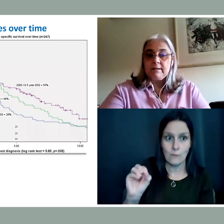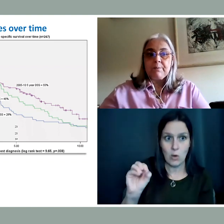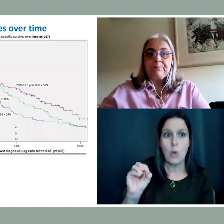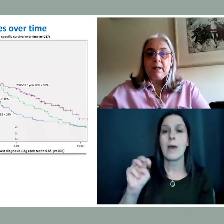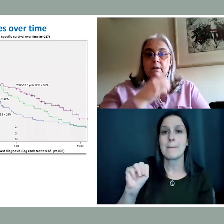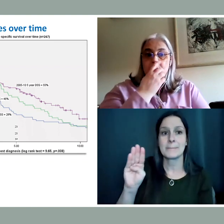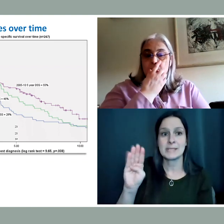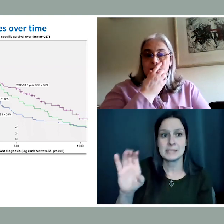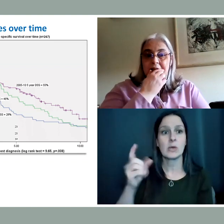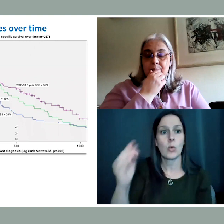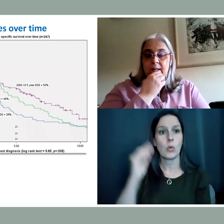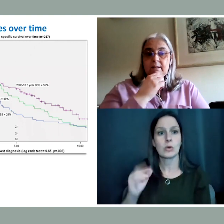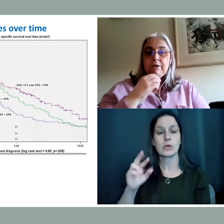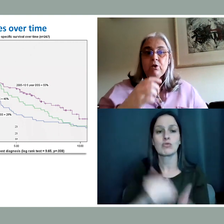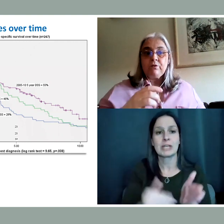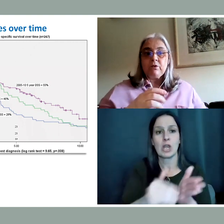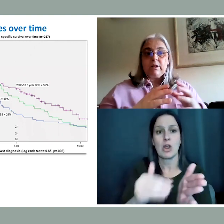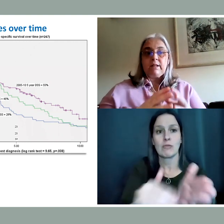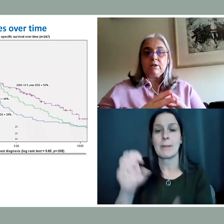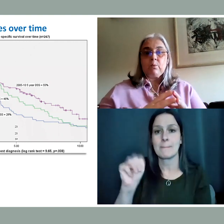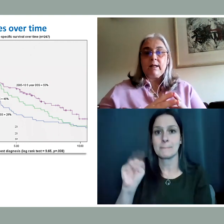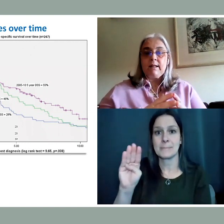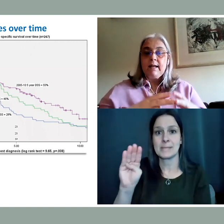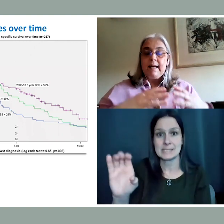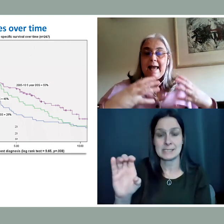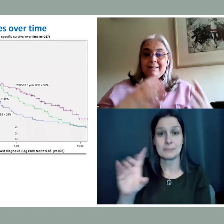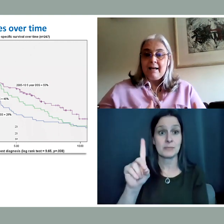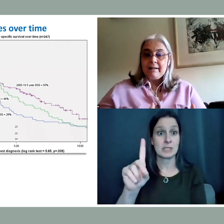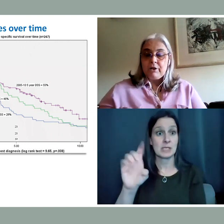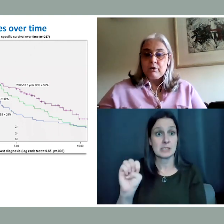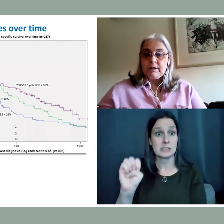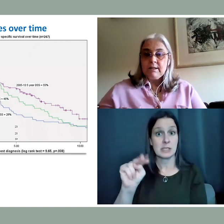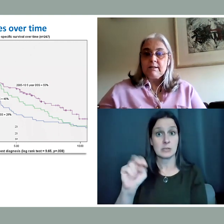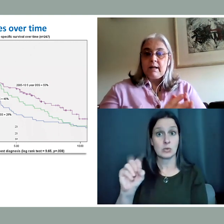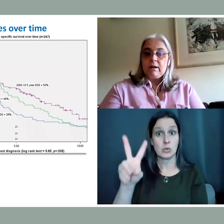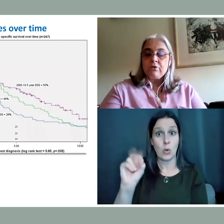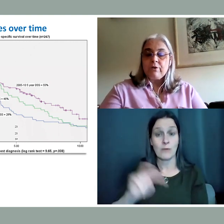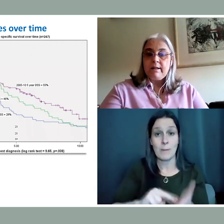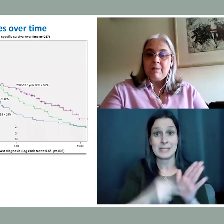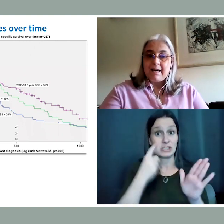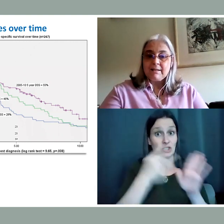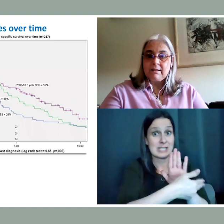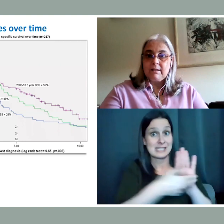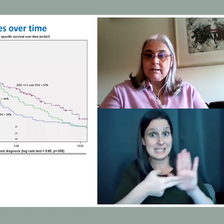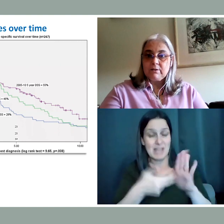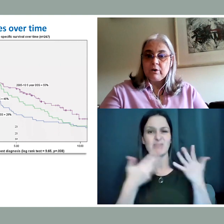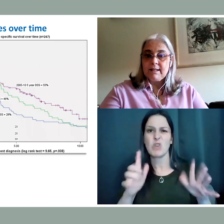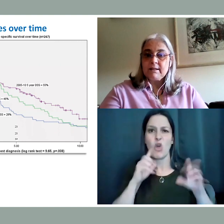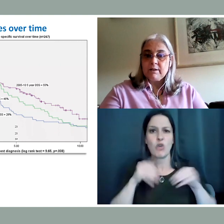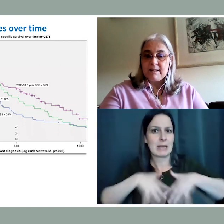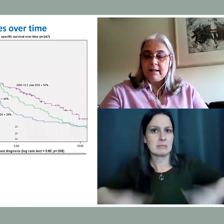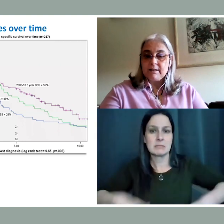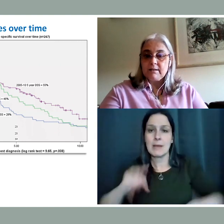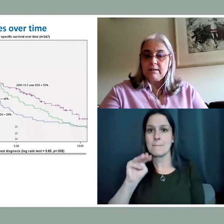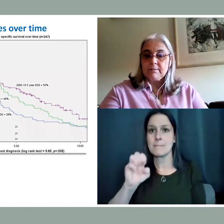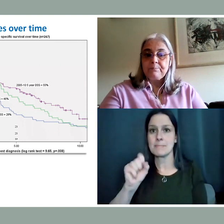breast cancer. So what does it mean? De novo is when at diagnosis there are already metastases or